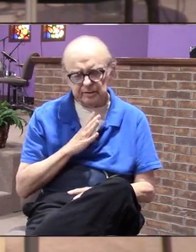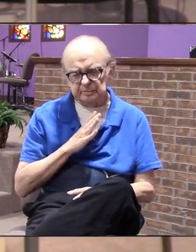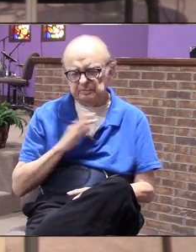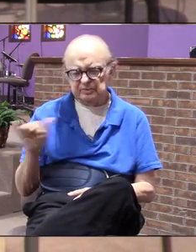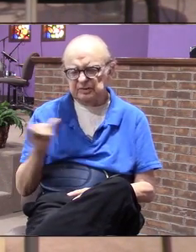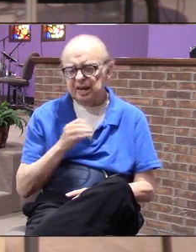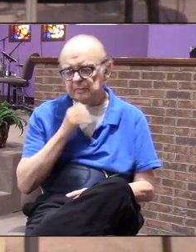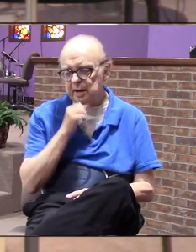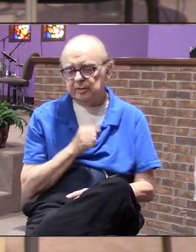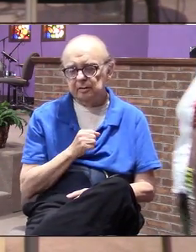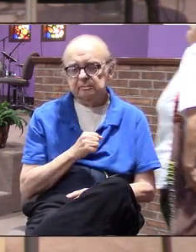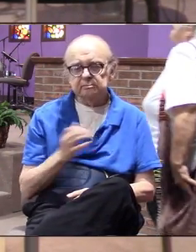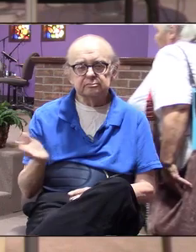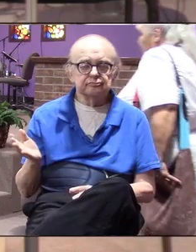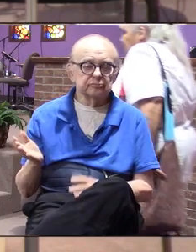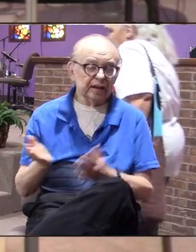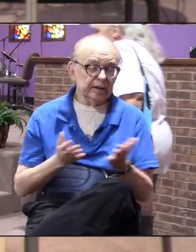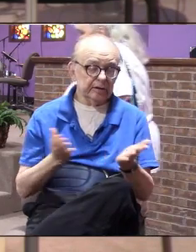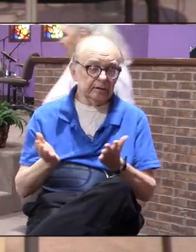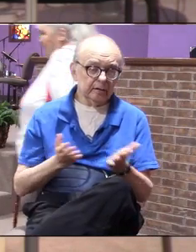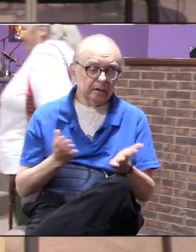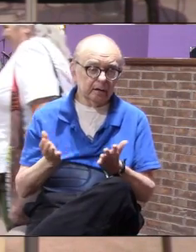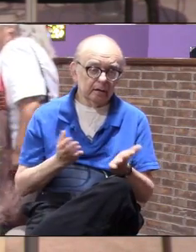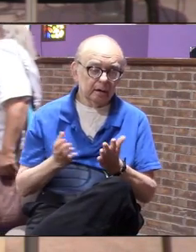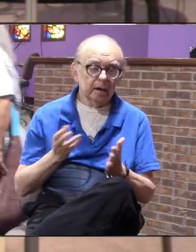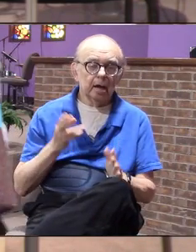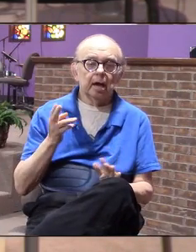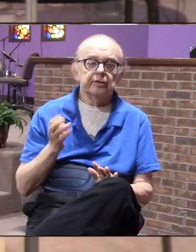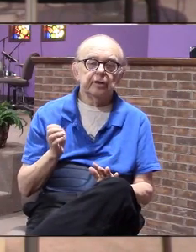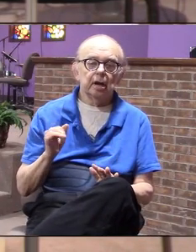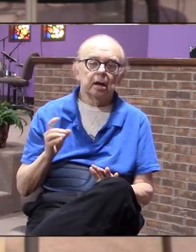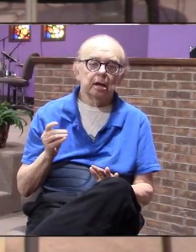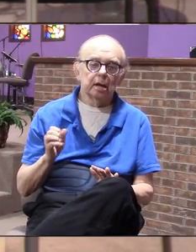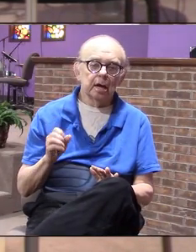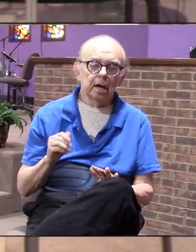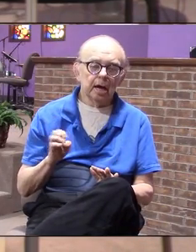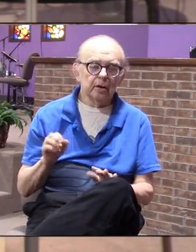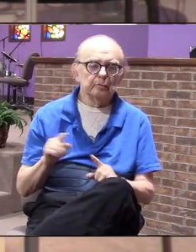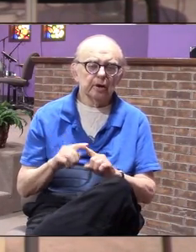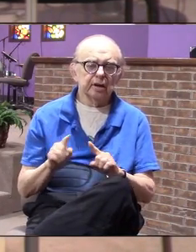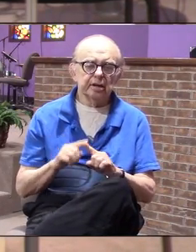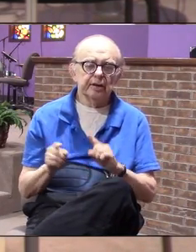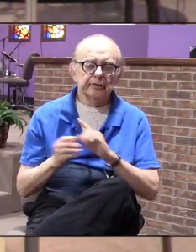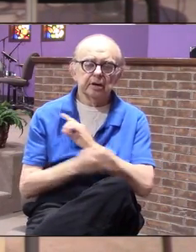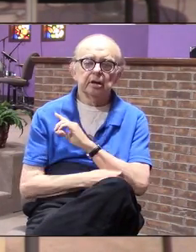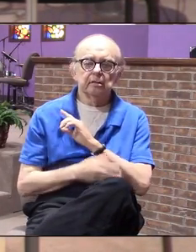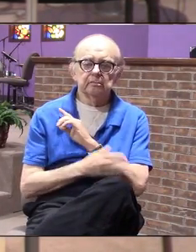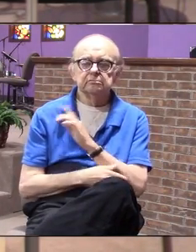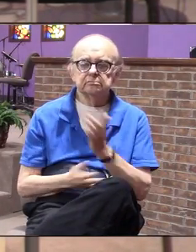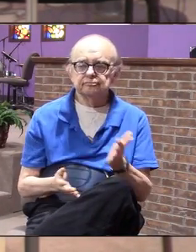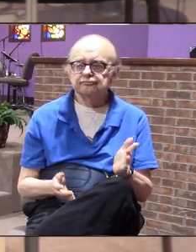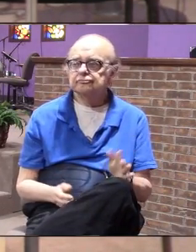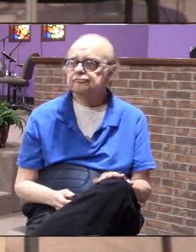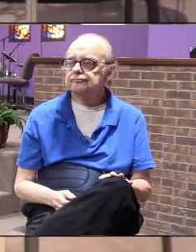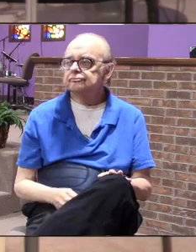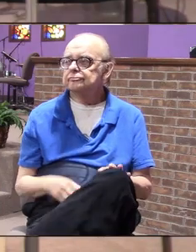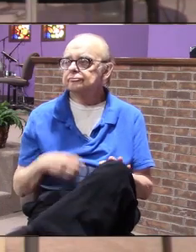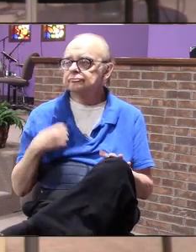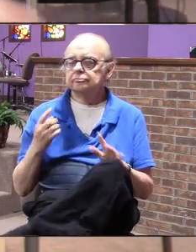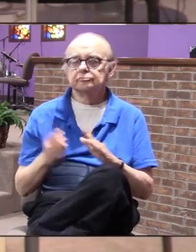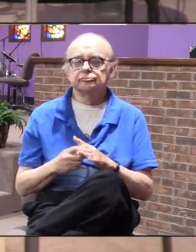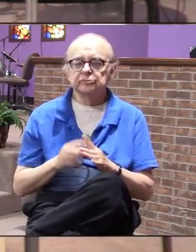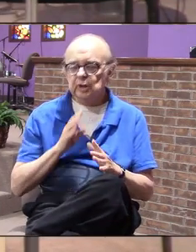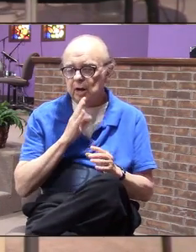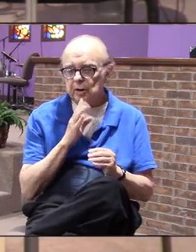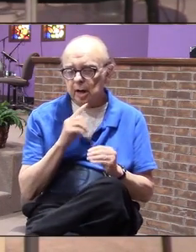we all had served. Some of them had served in Heidelberg and Okinawa, and another guy was a command sergeant major, and so we just started